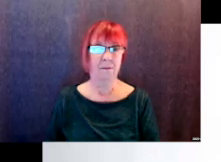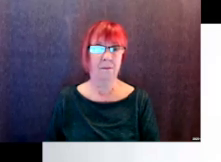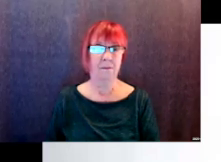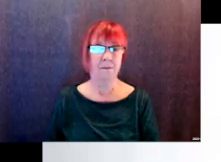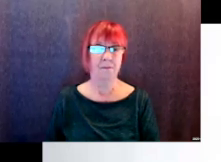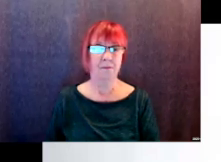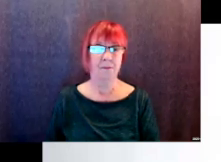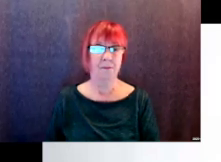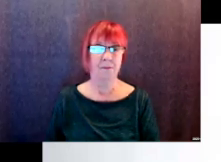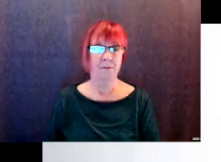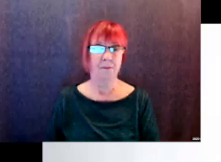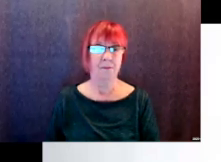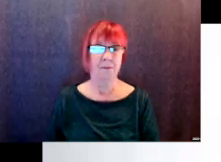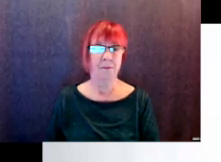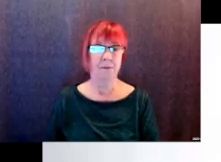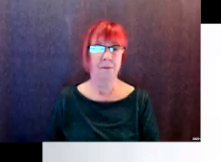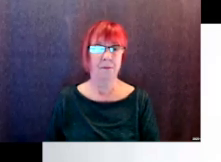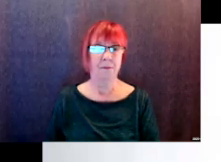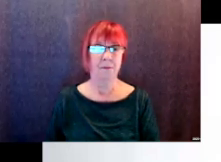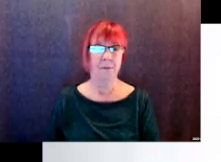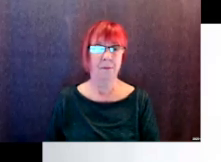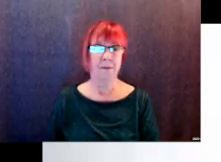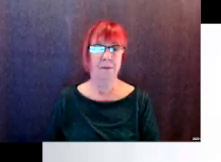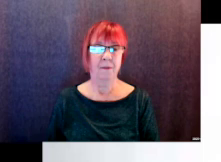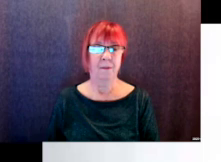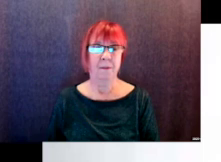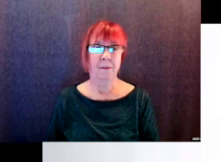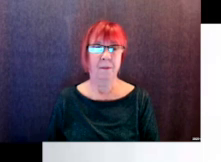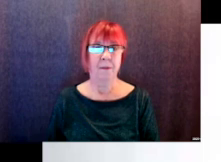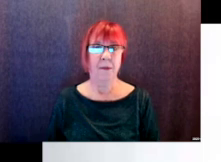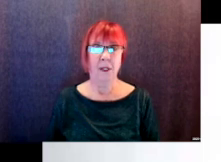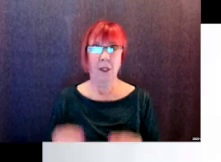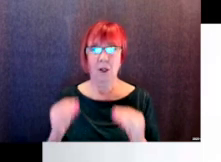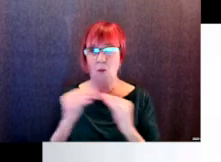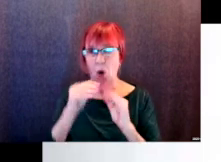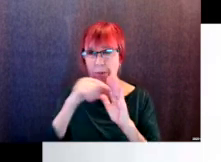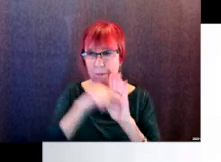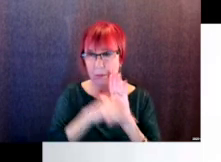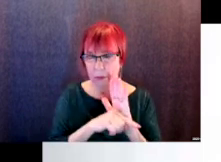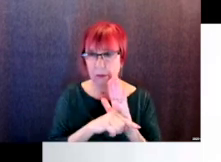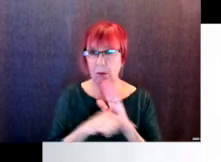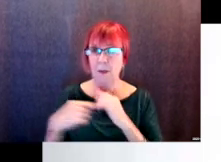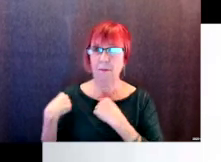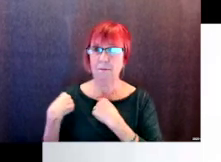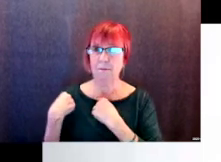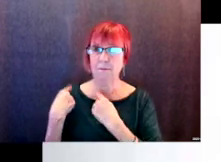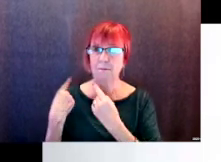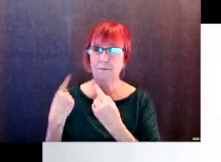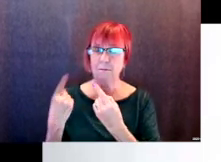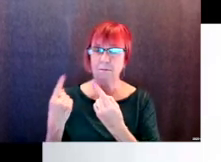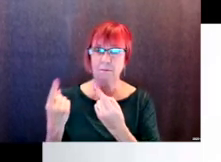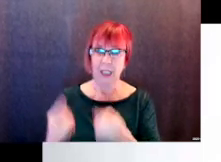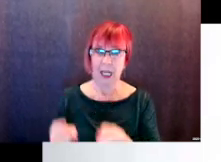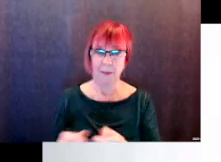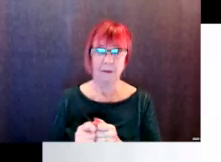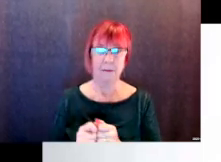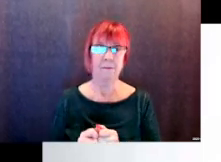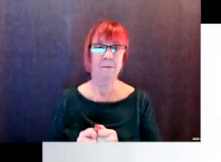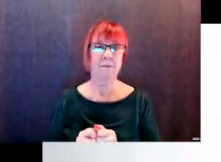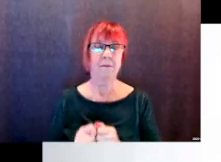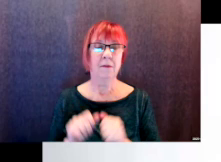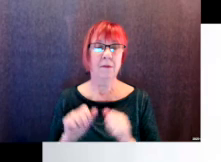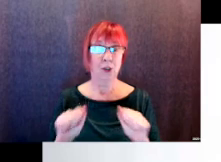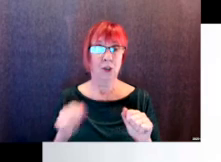year. As I previously mentioned, we're always trying to improve the process, and we welcome your ideas for how to improve